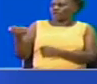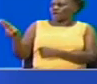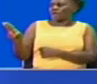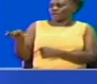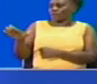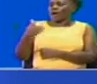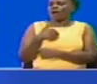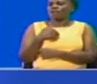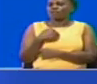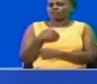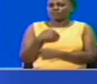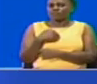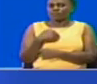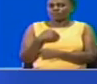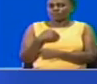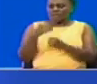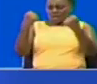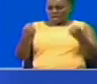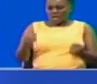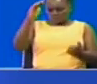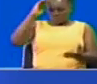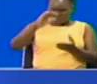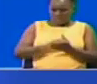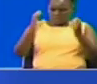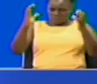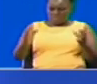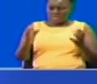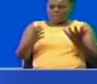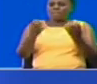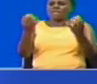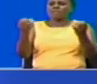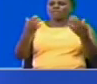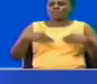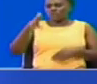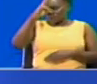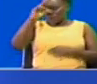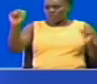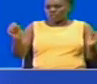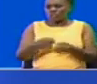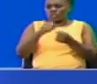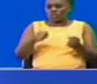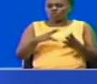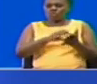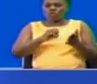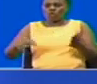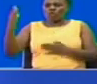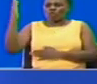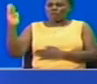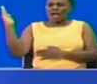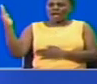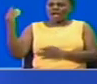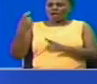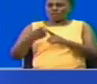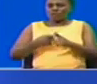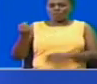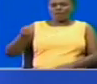rifles. It is difficult to believe that such a big number of police officers could not disarm a the child or whoever else they